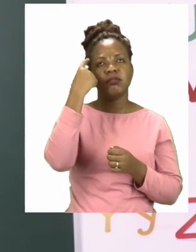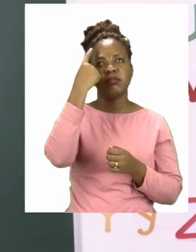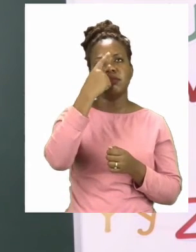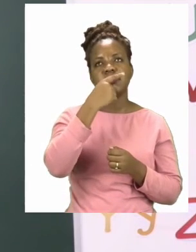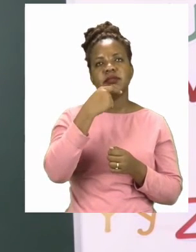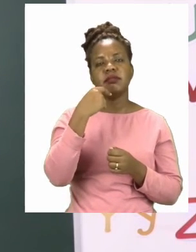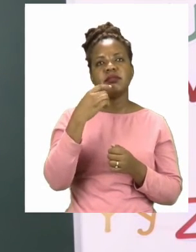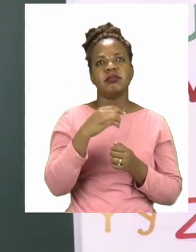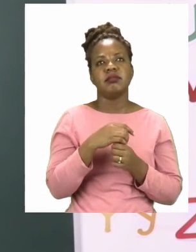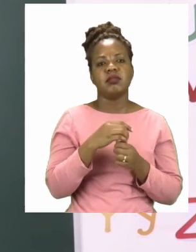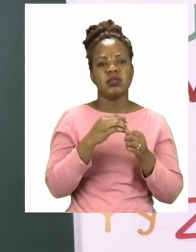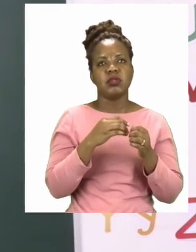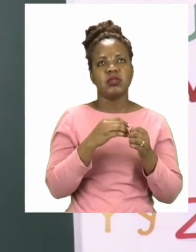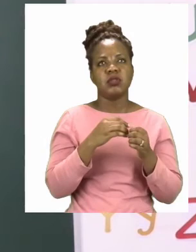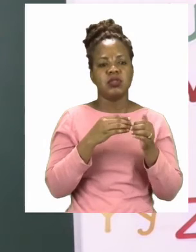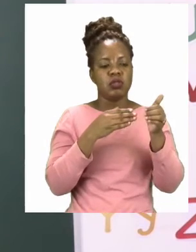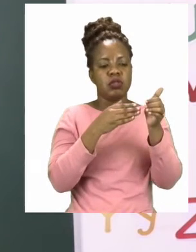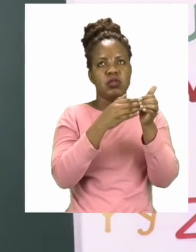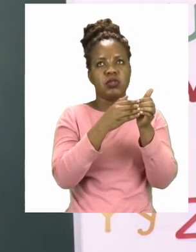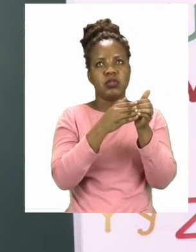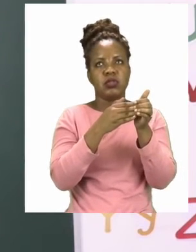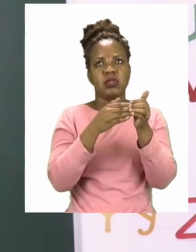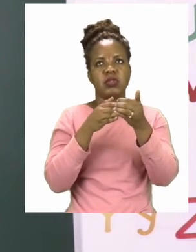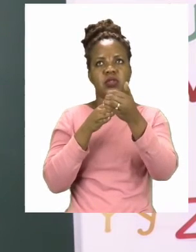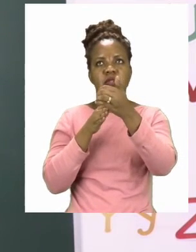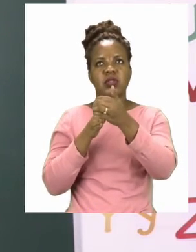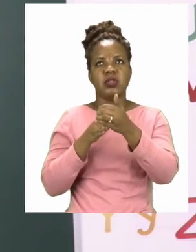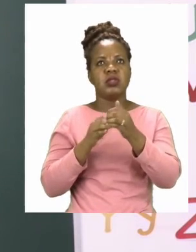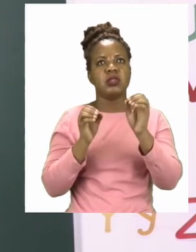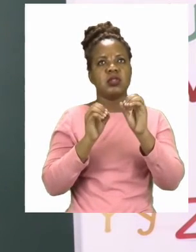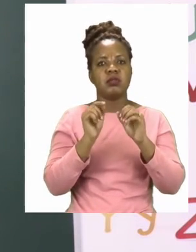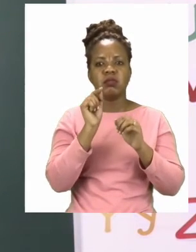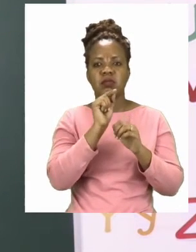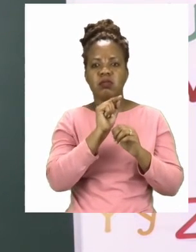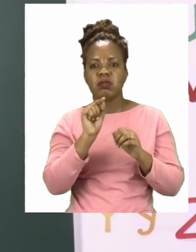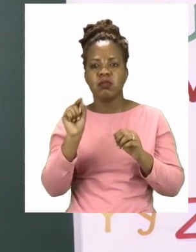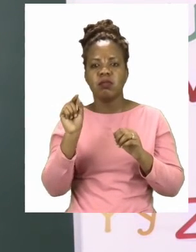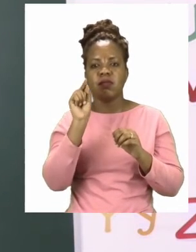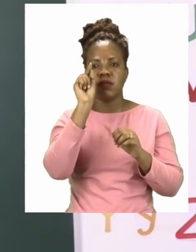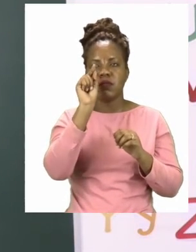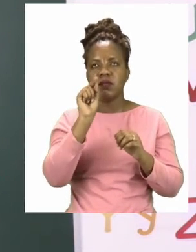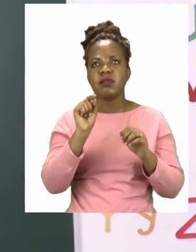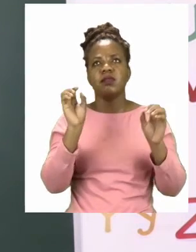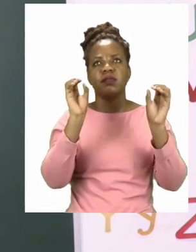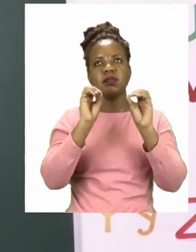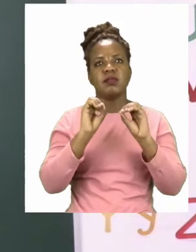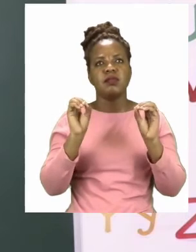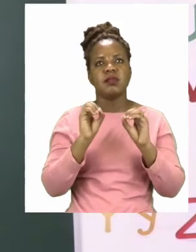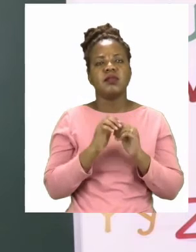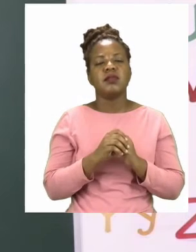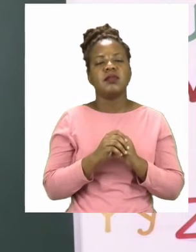no corners and it has no lines. The next one is